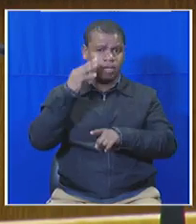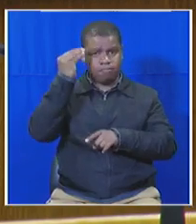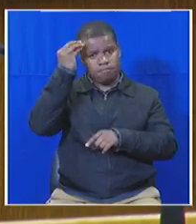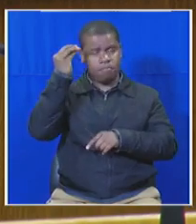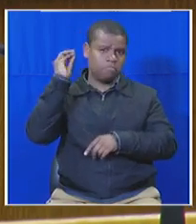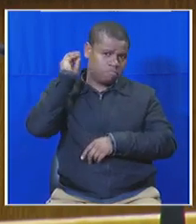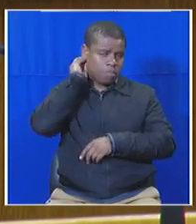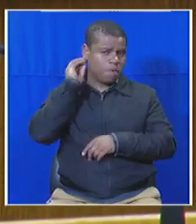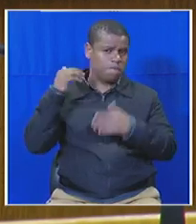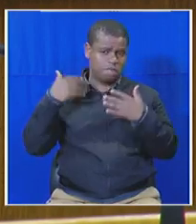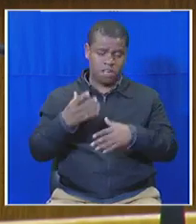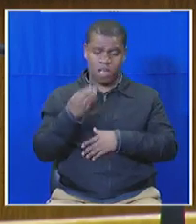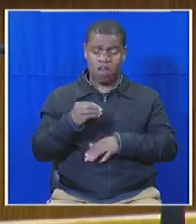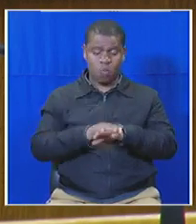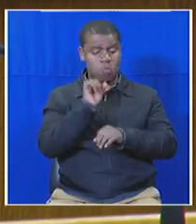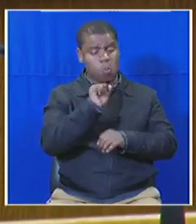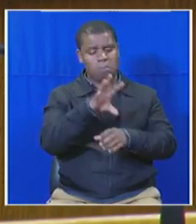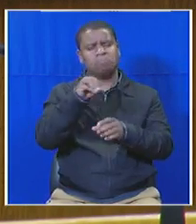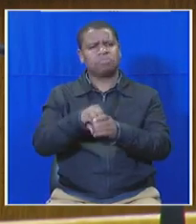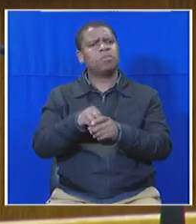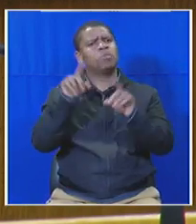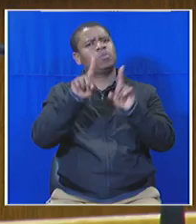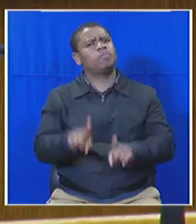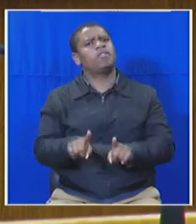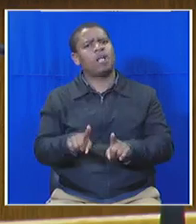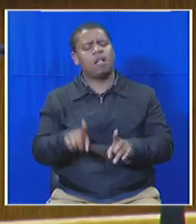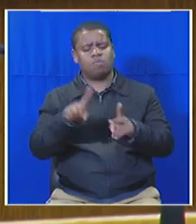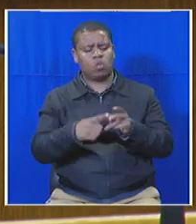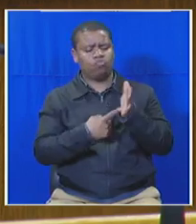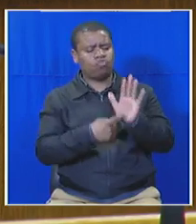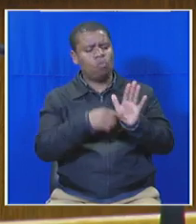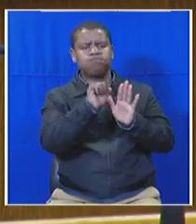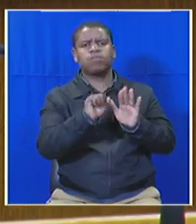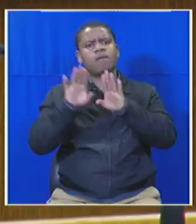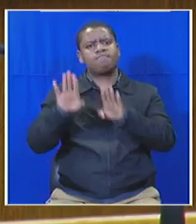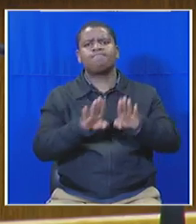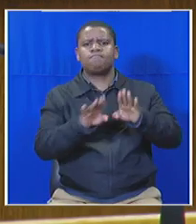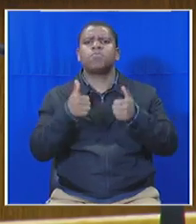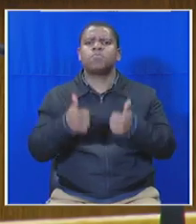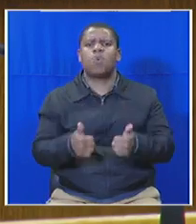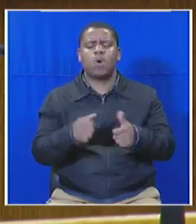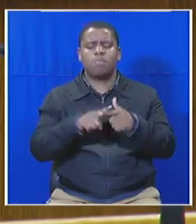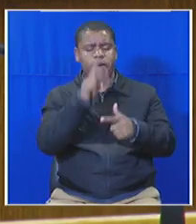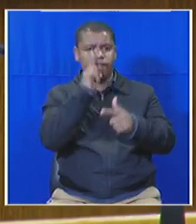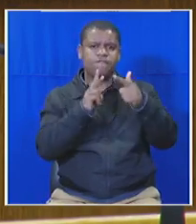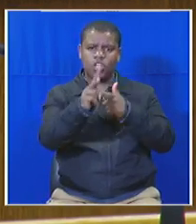his contribution, which was a reflection of his character, his vision, and his